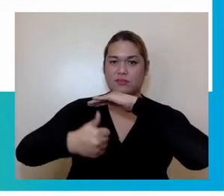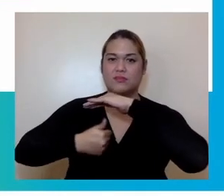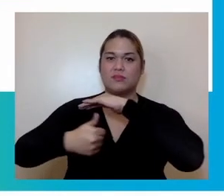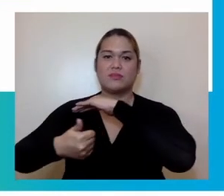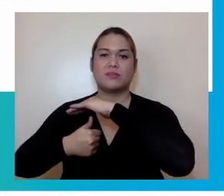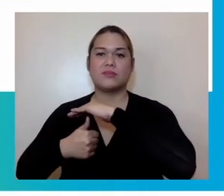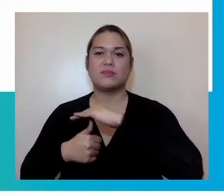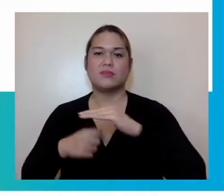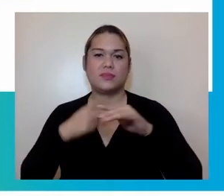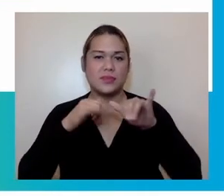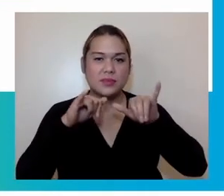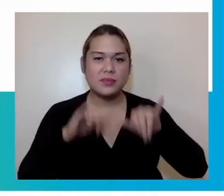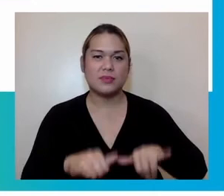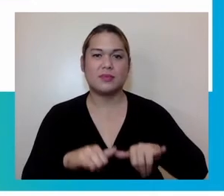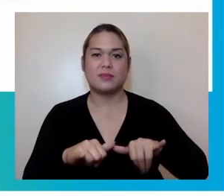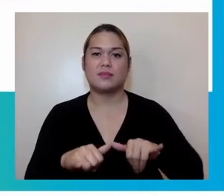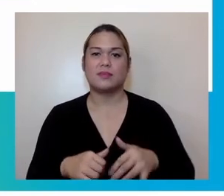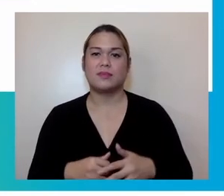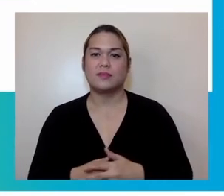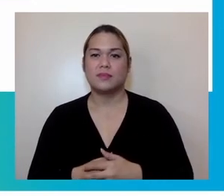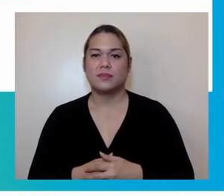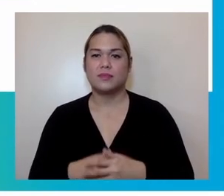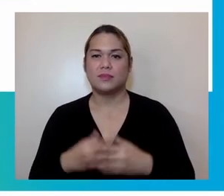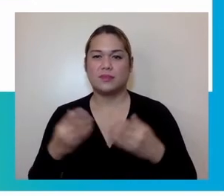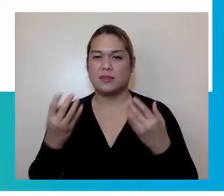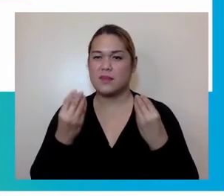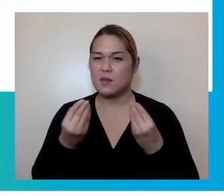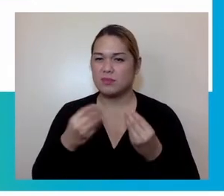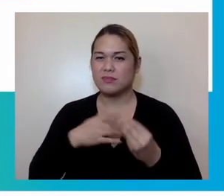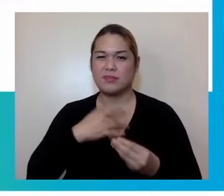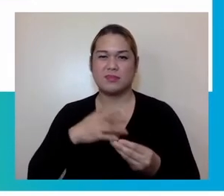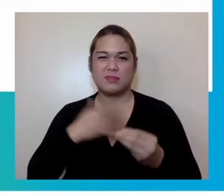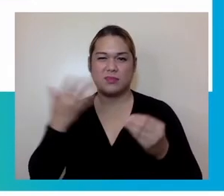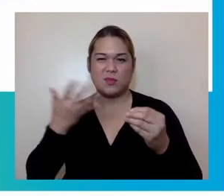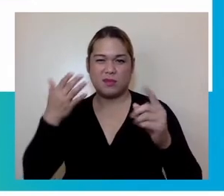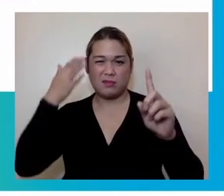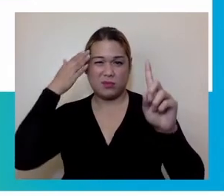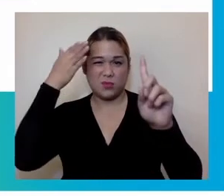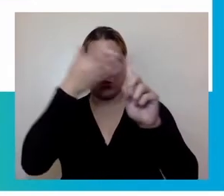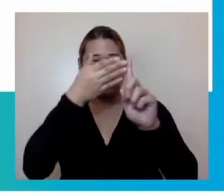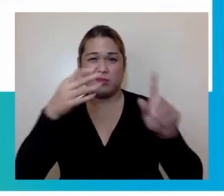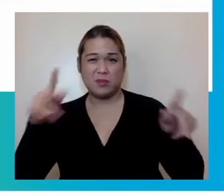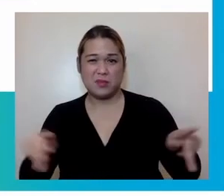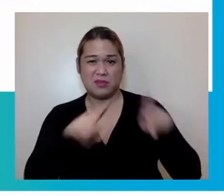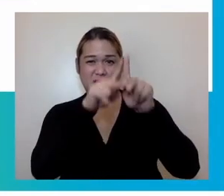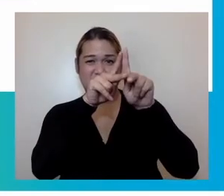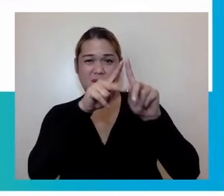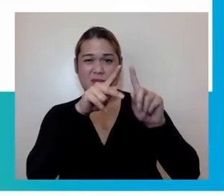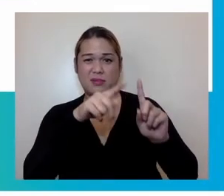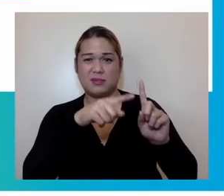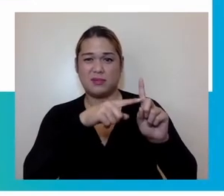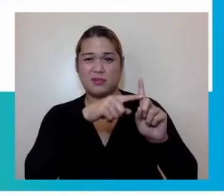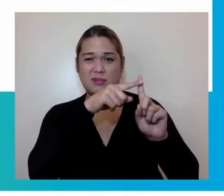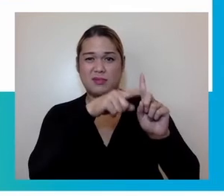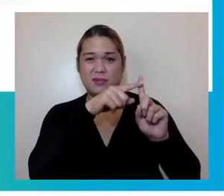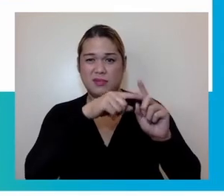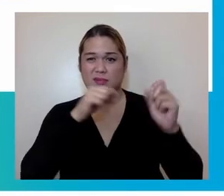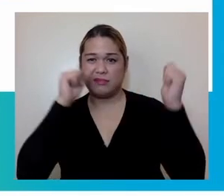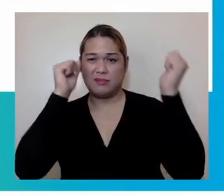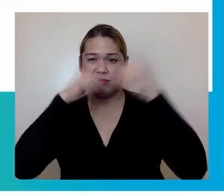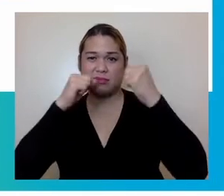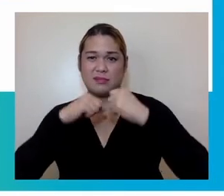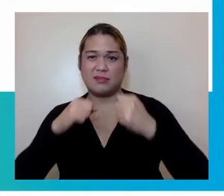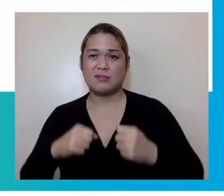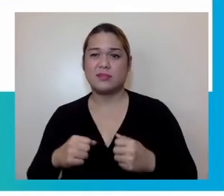Agreement, but we want to see a new transformative cultures, which is democratic, gender, and climate